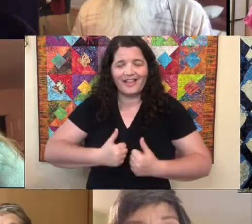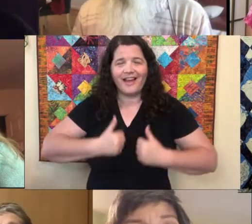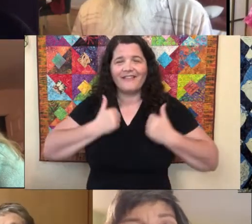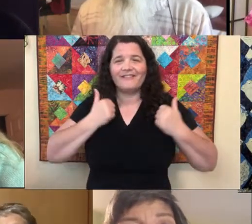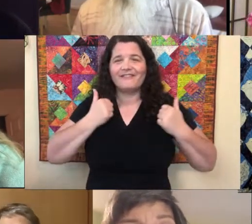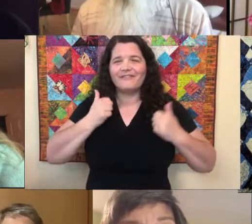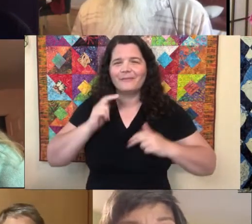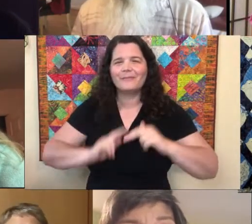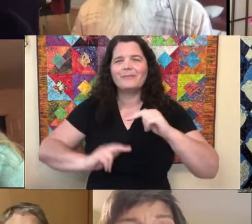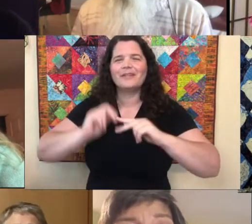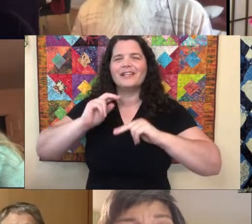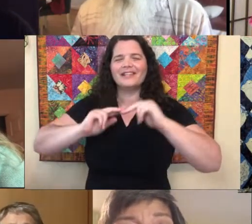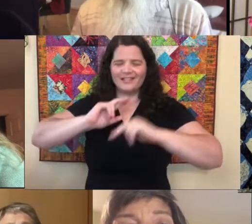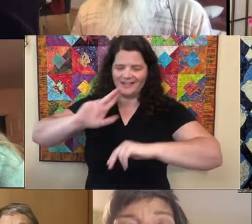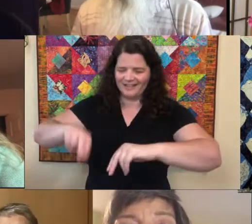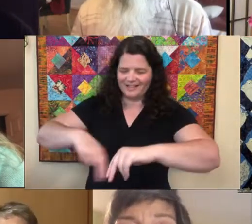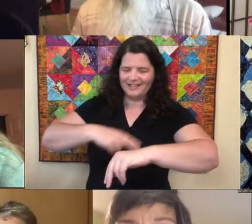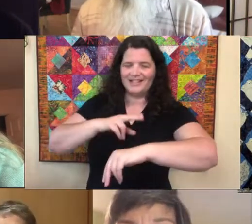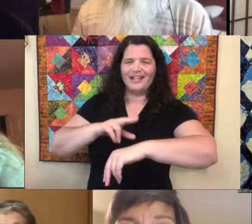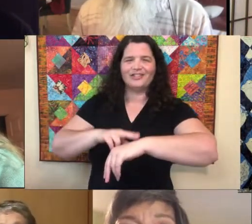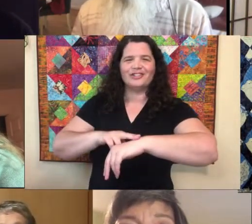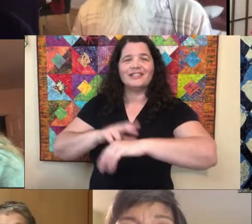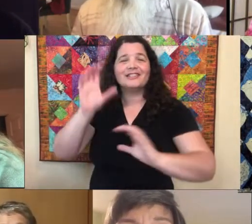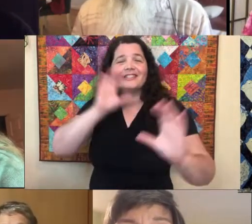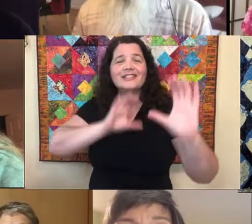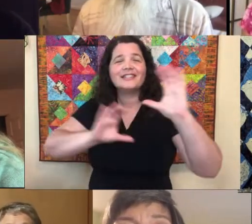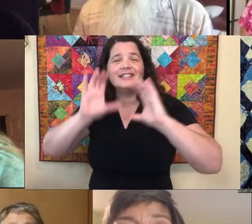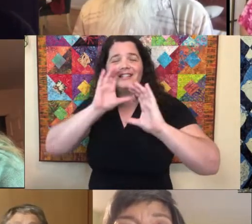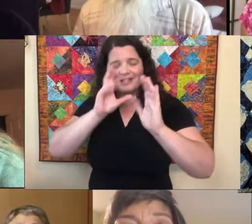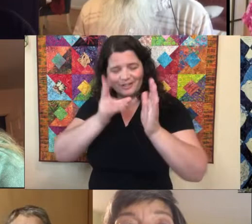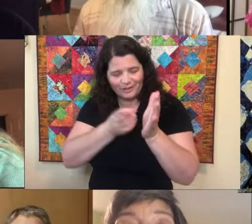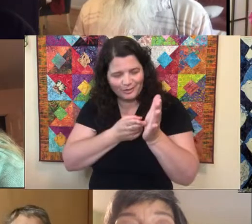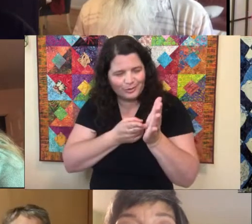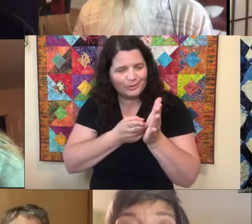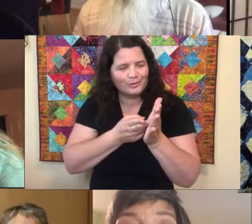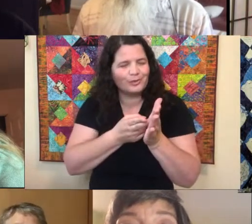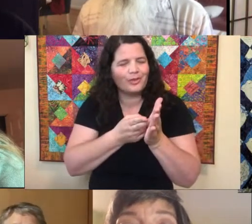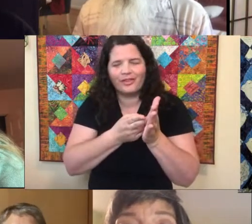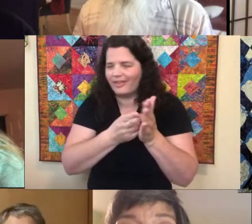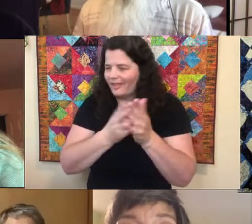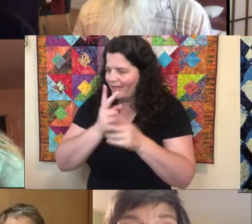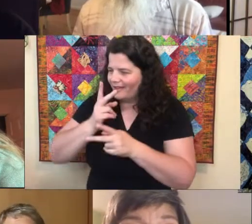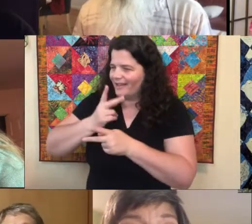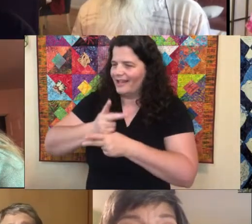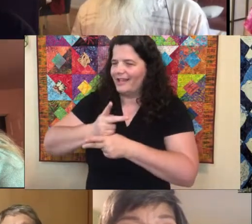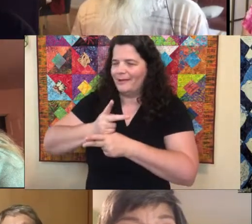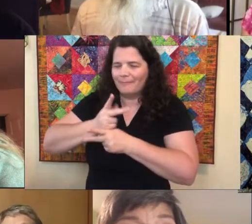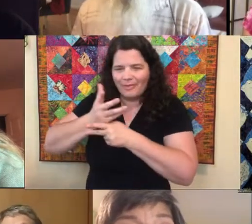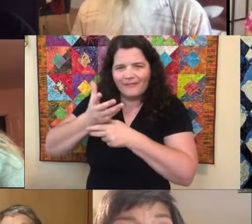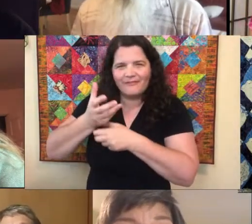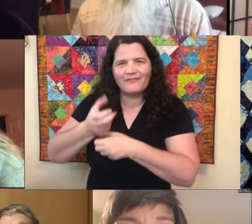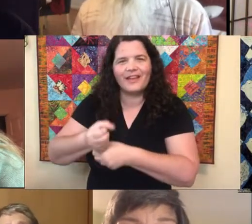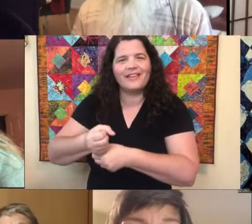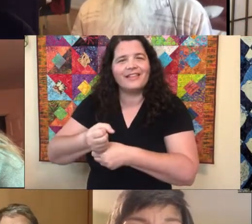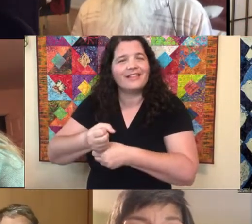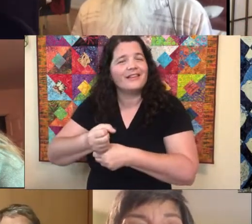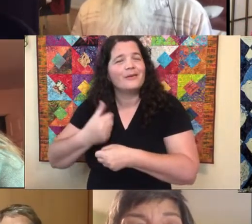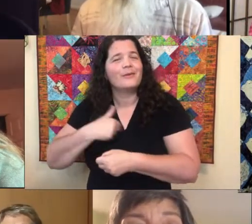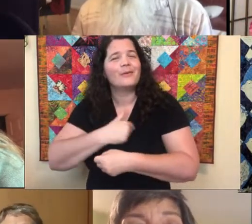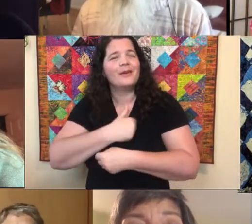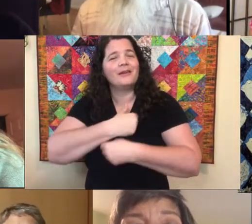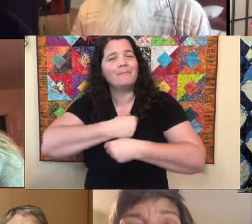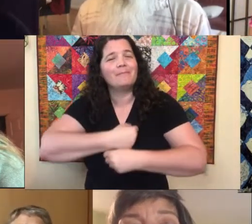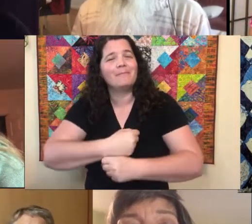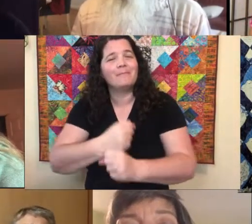and the builders of nations. We are seekers of truth and keepers of faith. We are makers